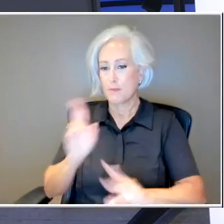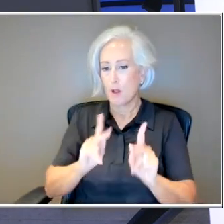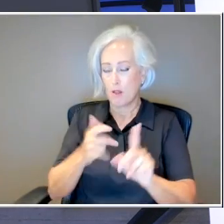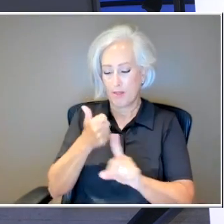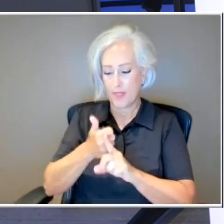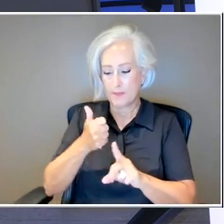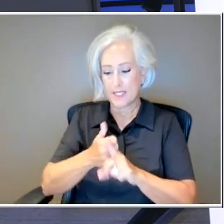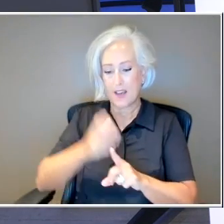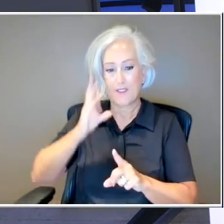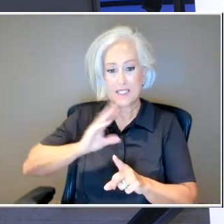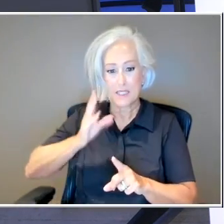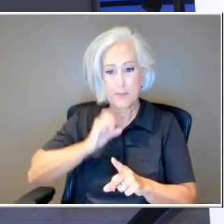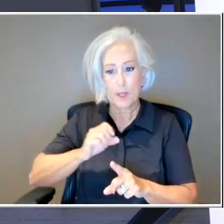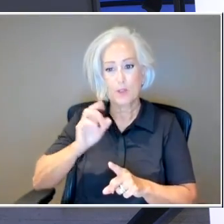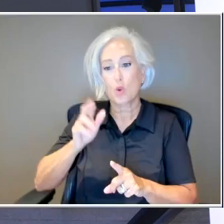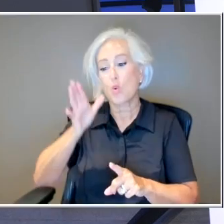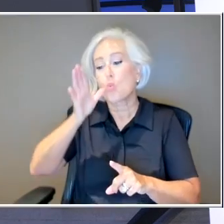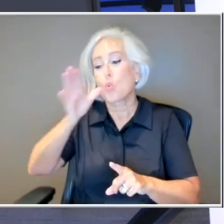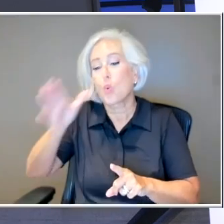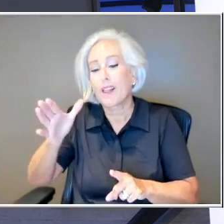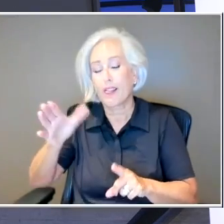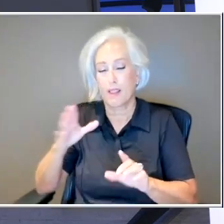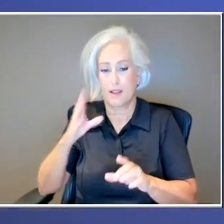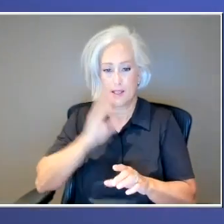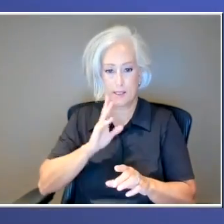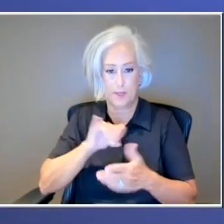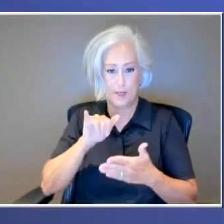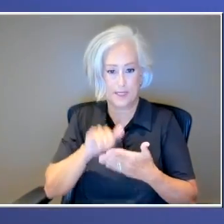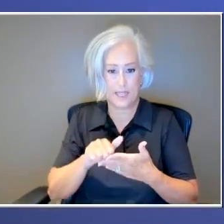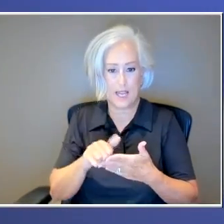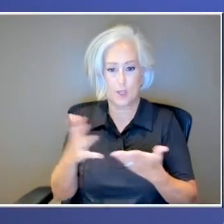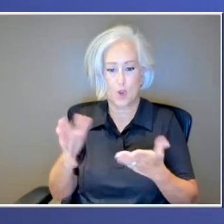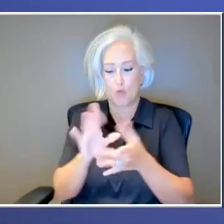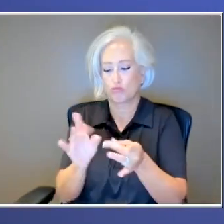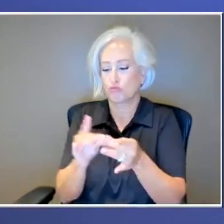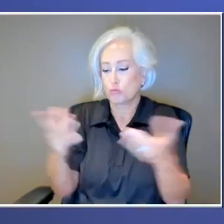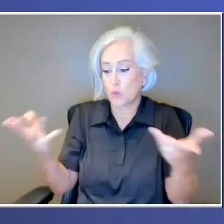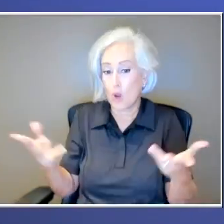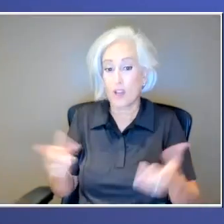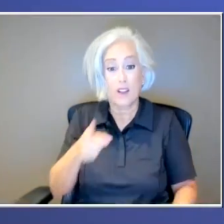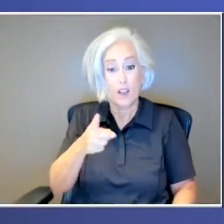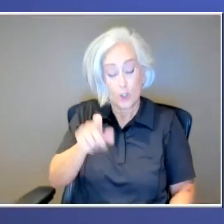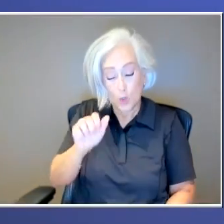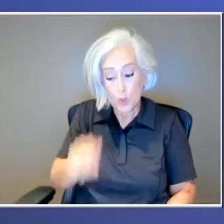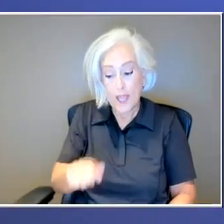what's coming? You know, what's your message to them? You can get through it.